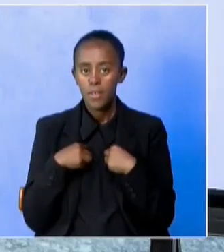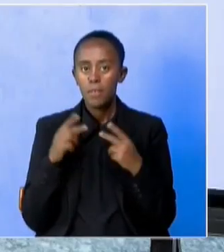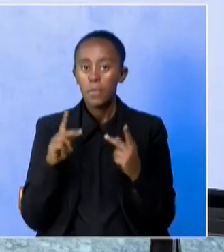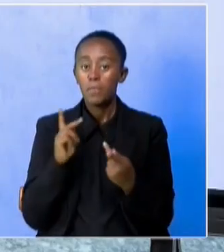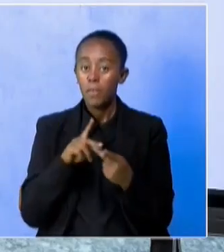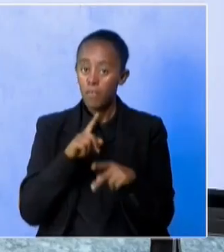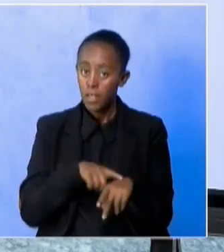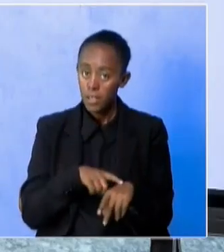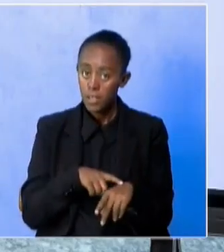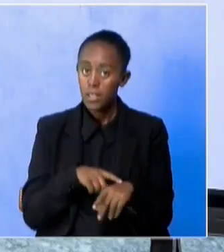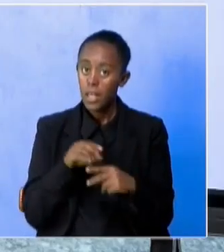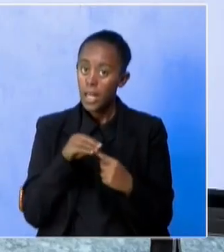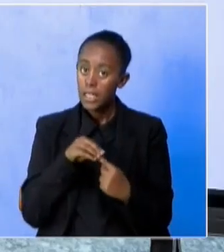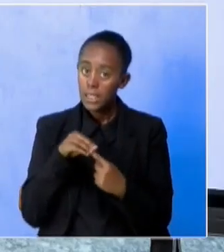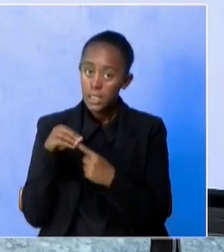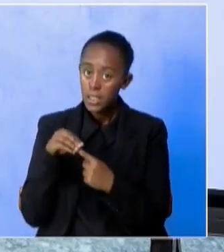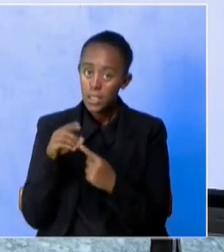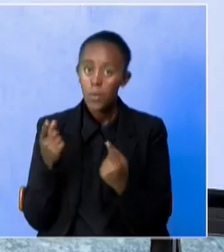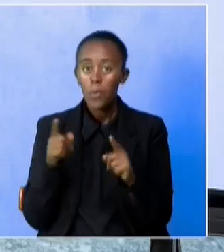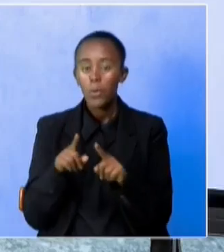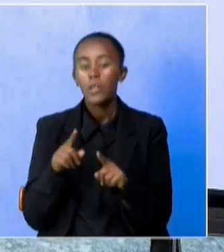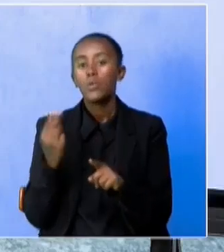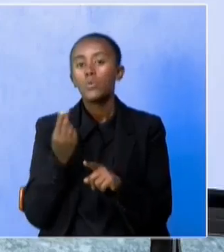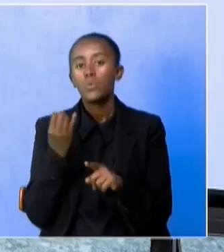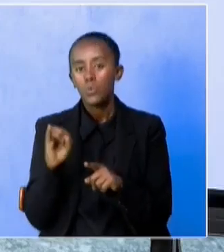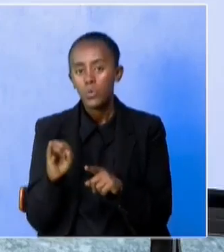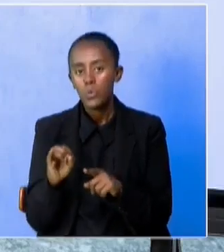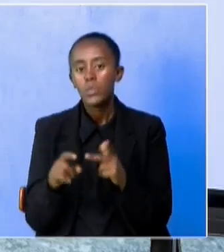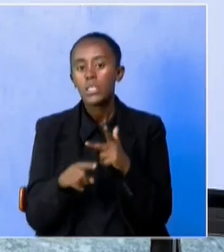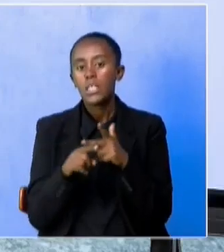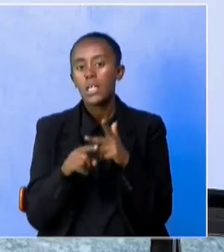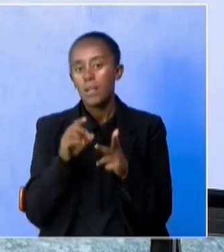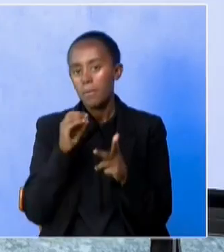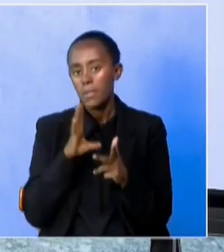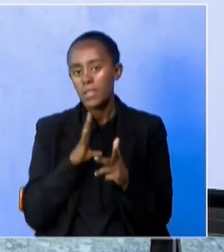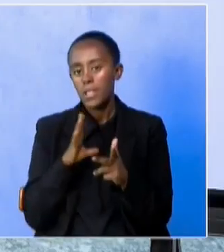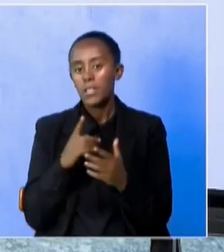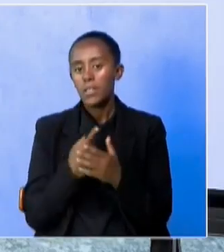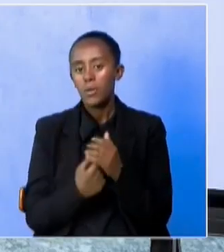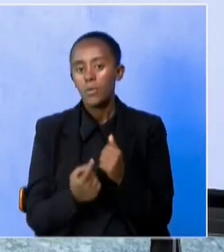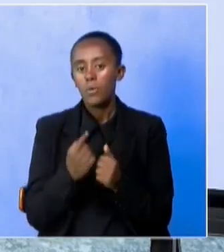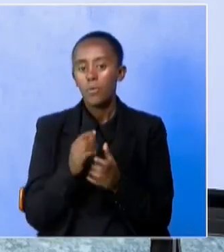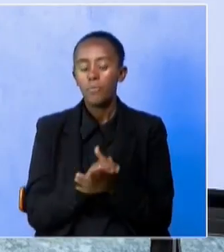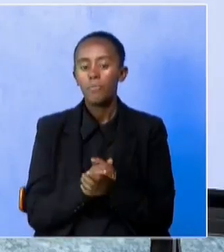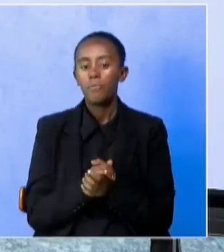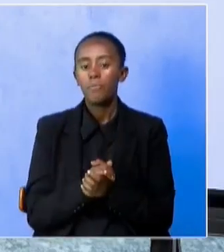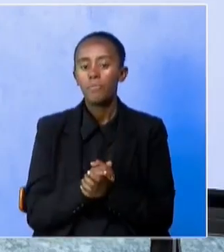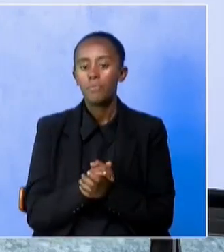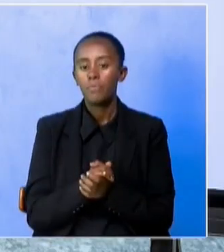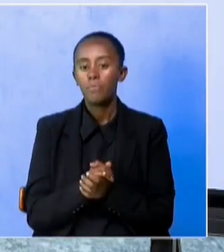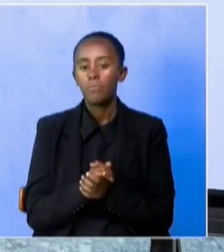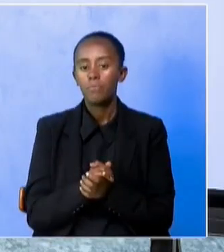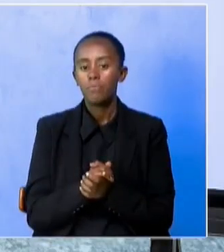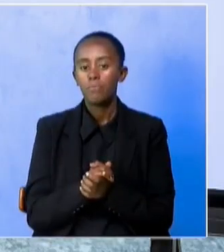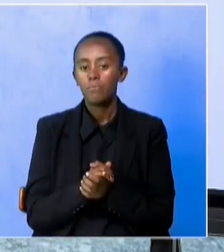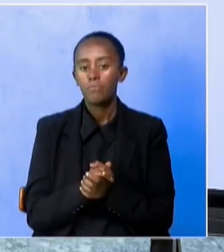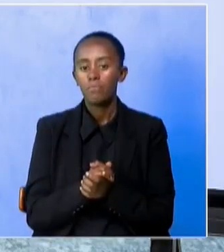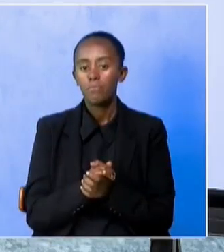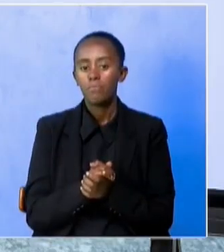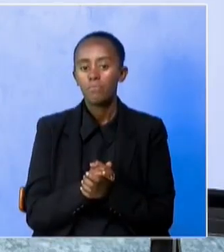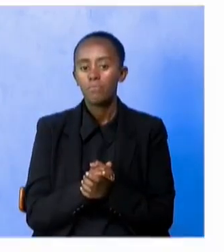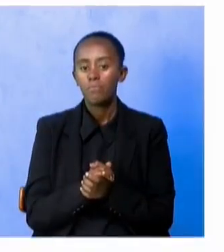are using the third person singulars. Let's give an example. I have. This is what? First person.